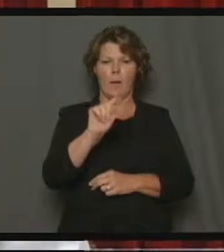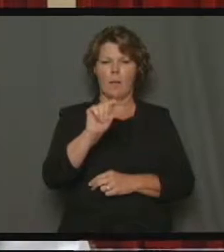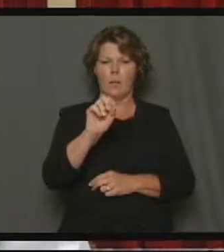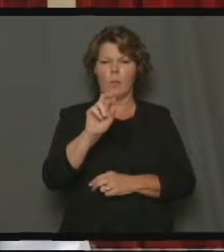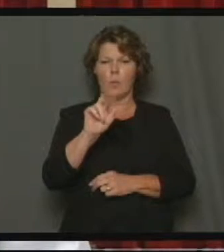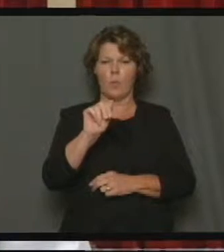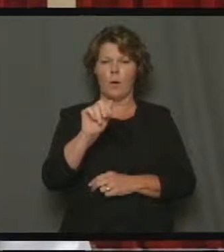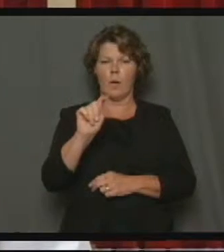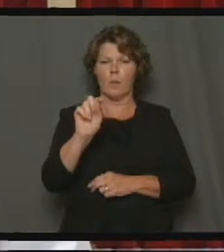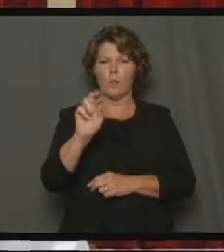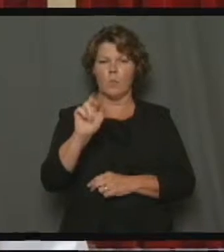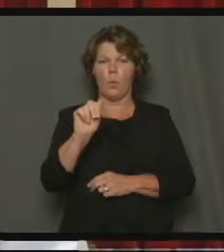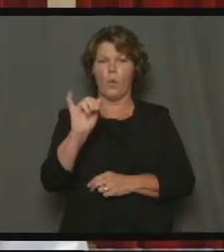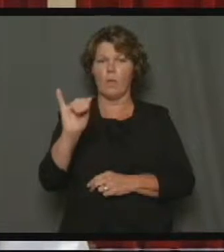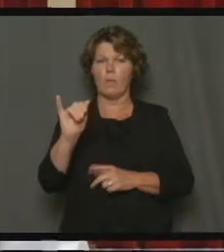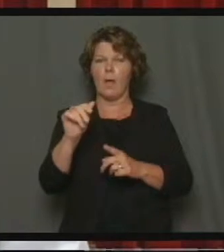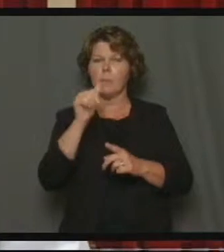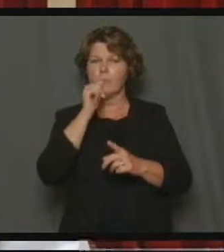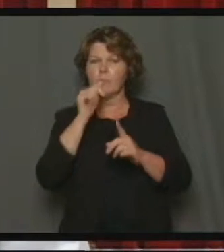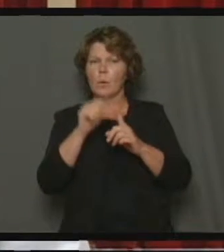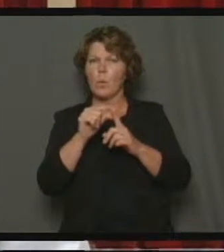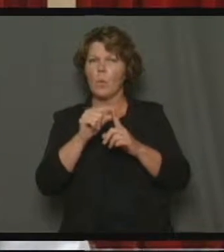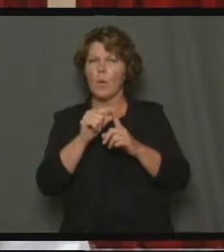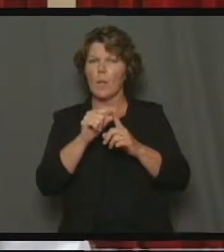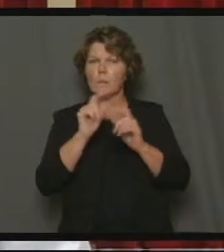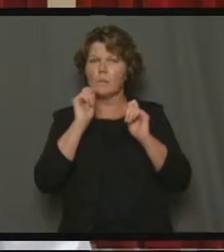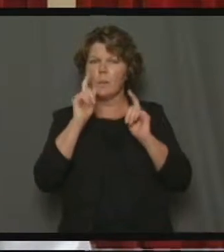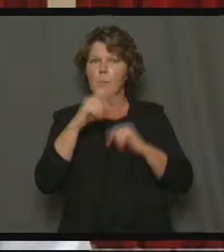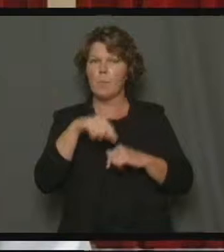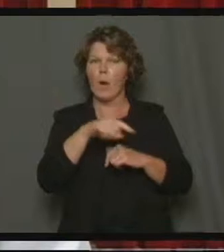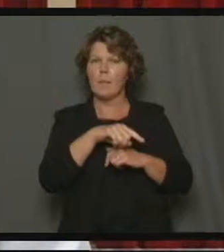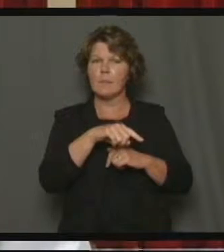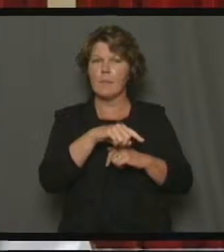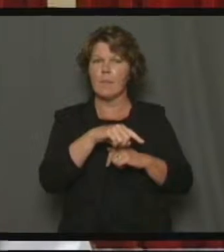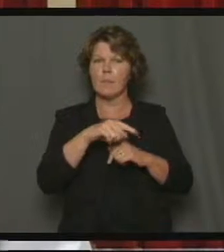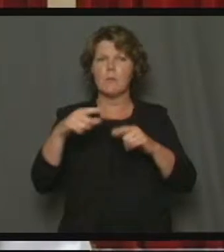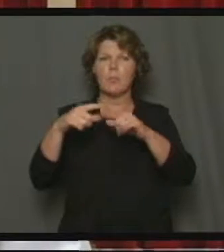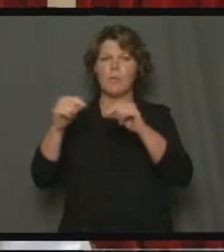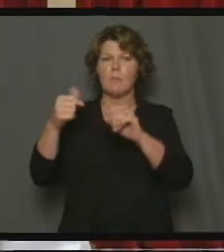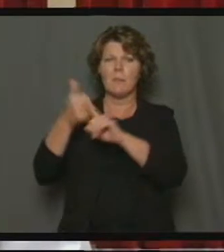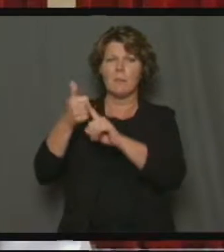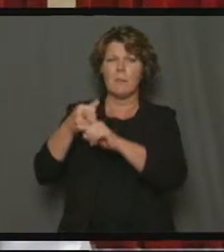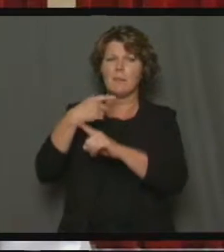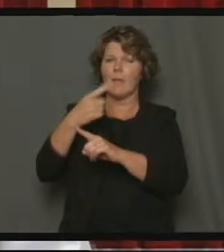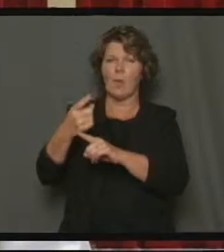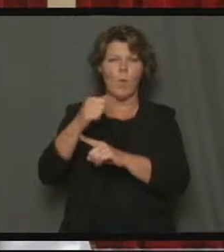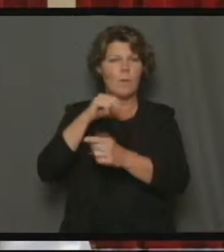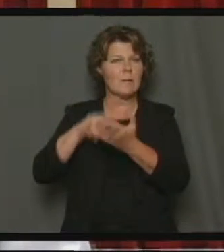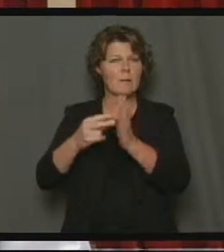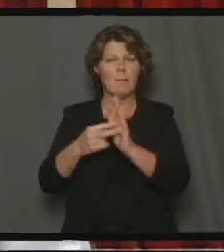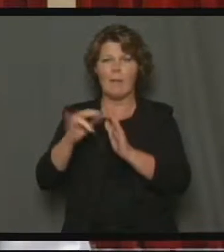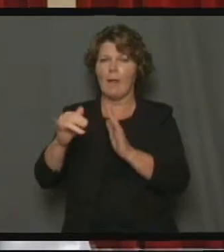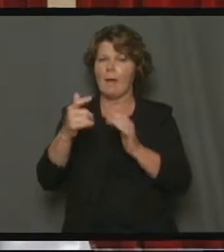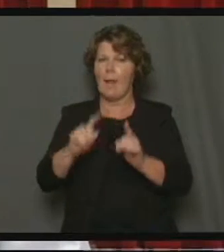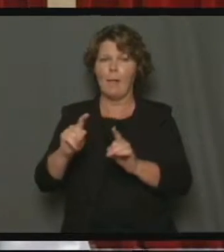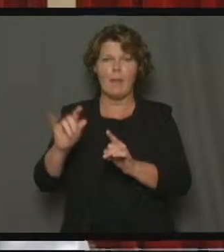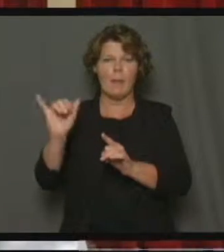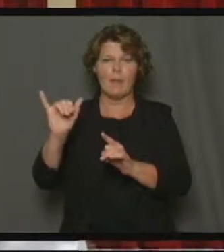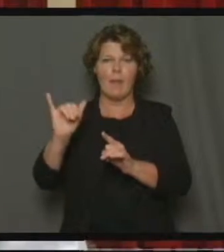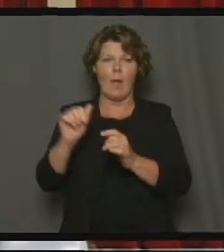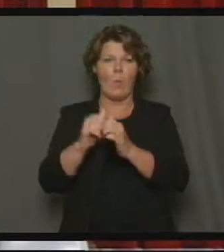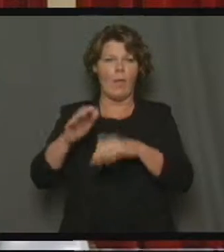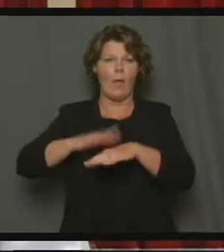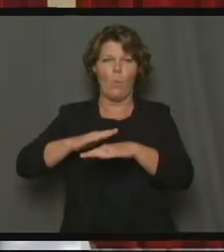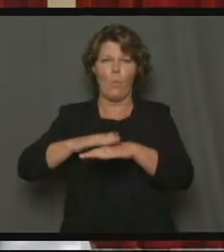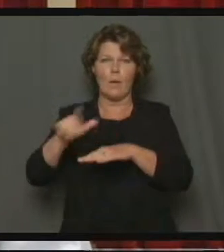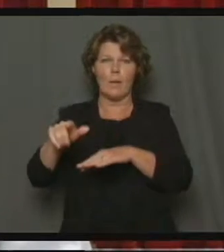surprised. It really shouldn't have been that way. Even the Japanese themselves did not intend for the attack to come without fair